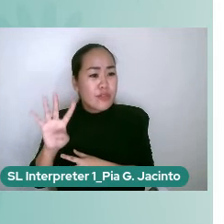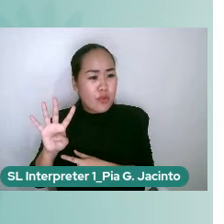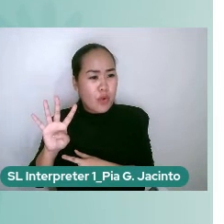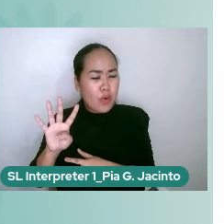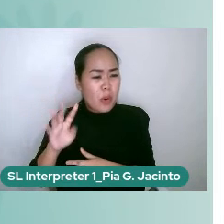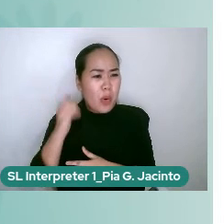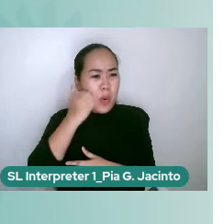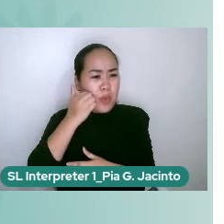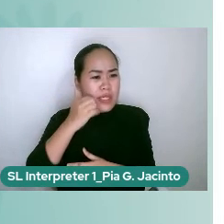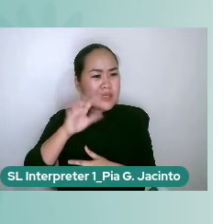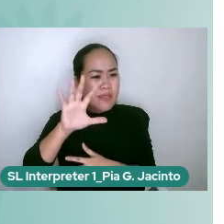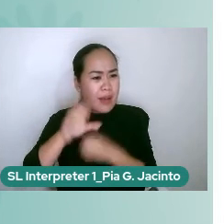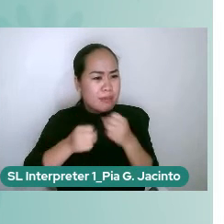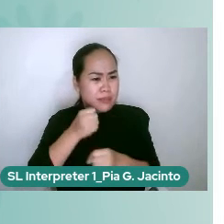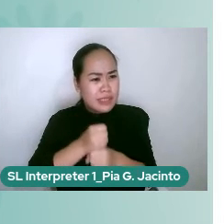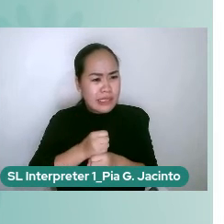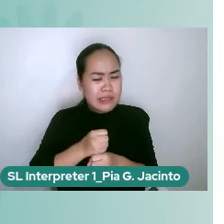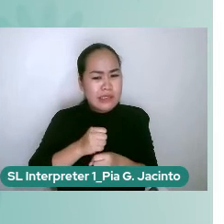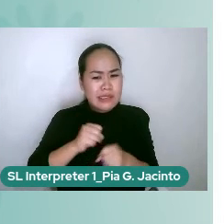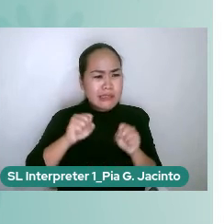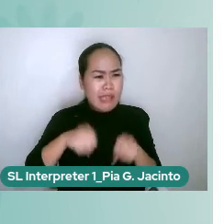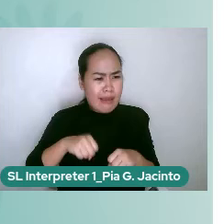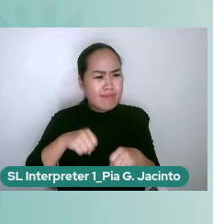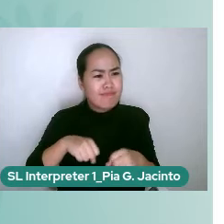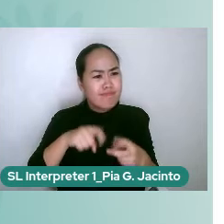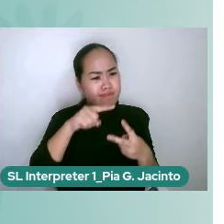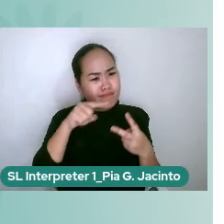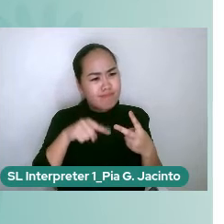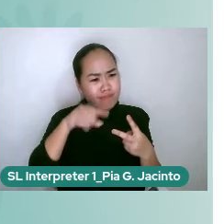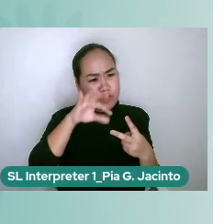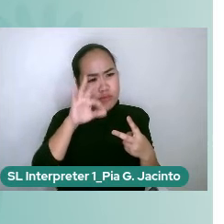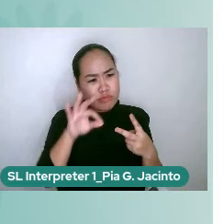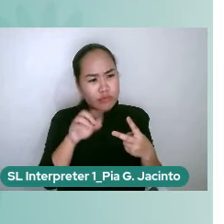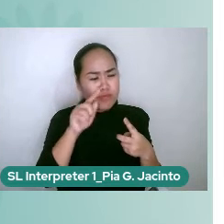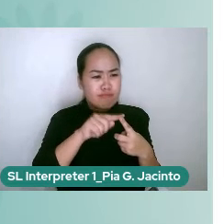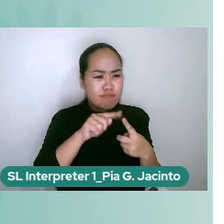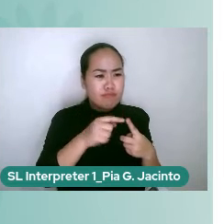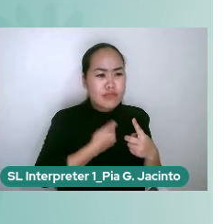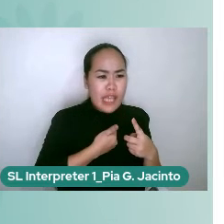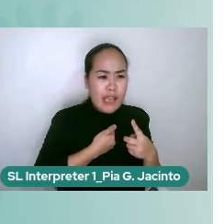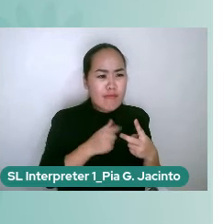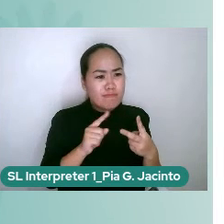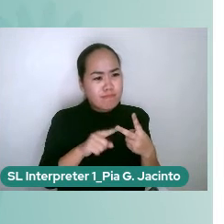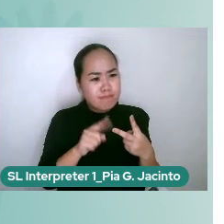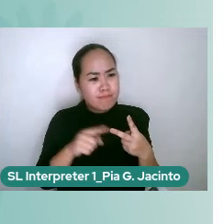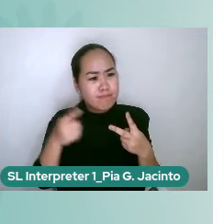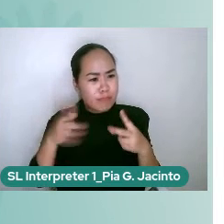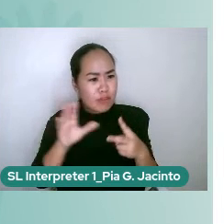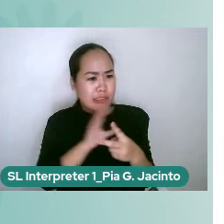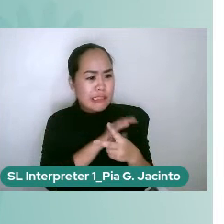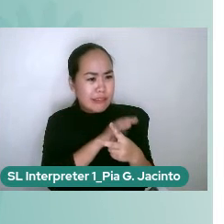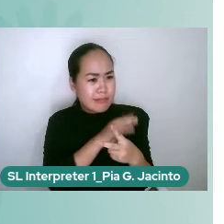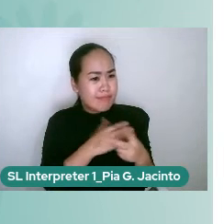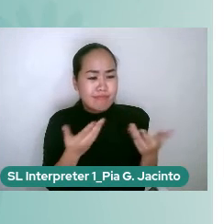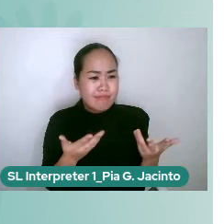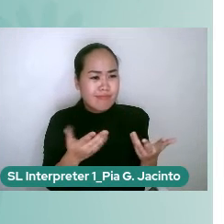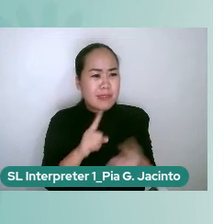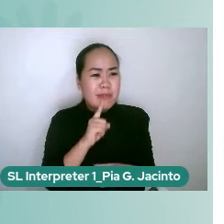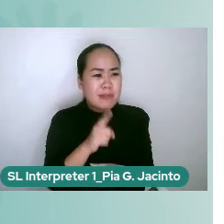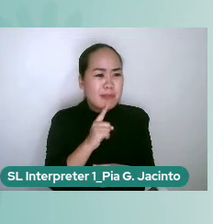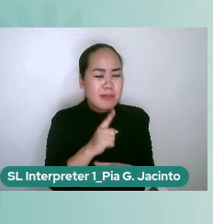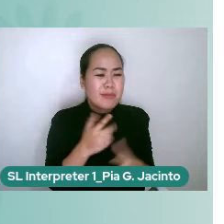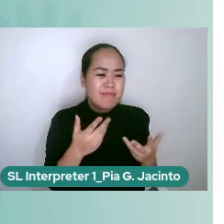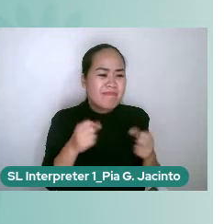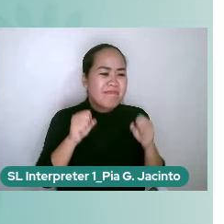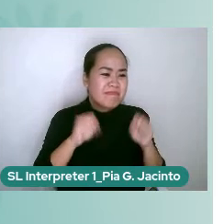is able to choose between self-collected or clinician-collected screening test. And we see this very much as a choice to be made by the